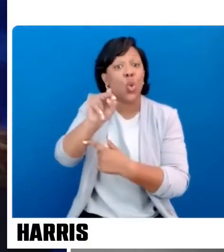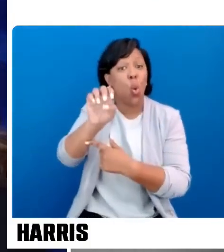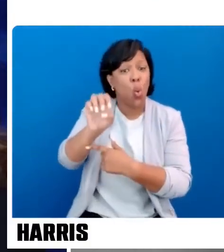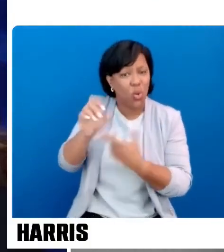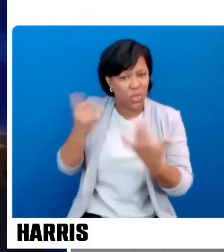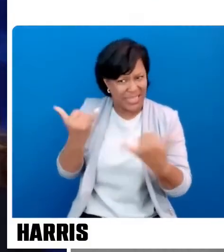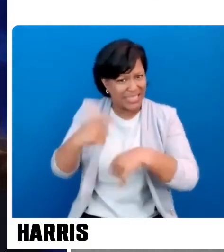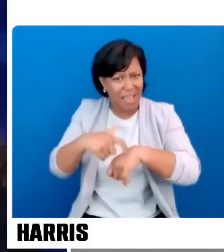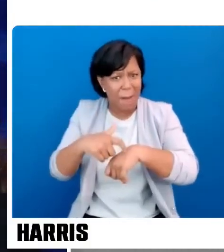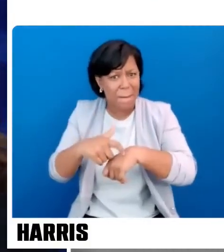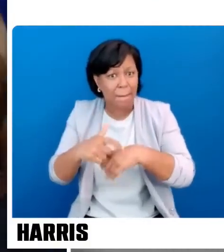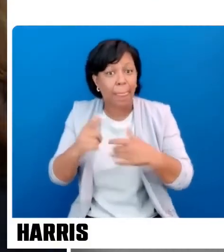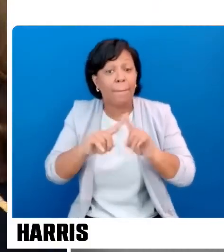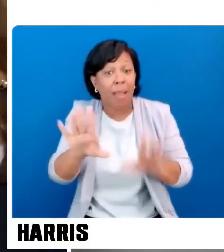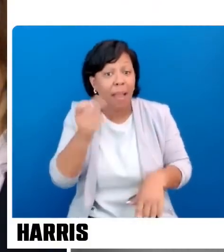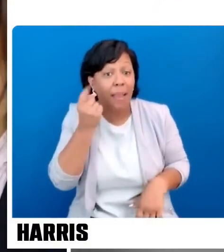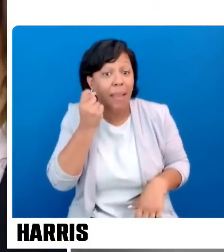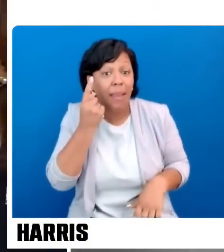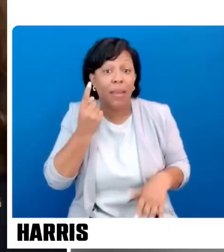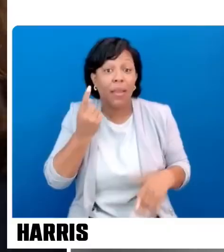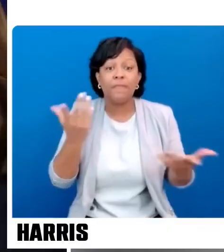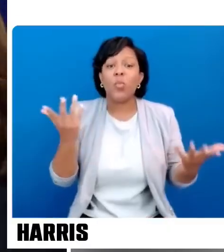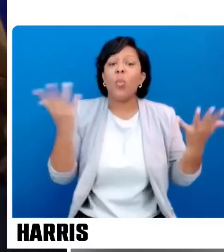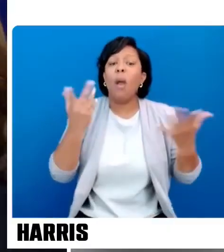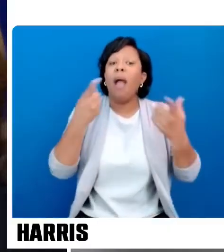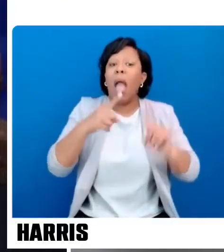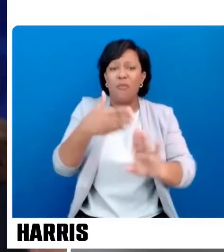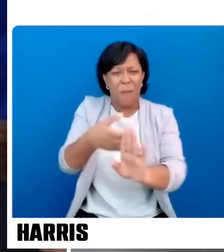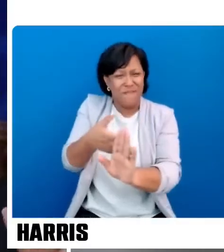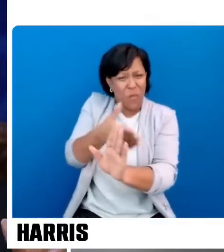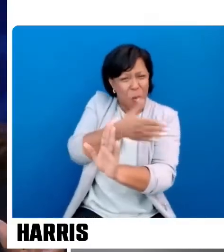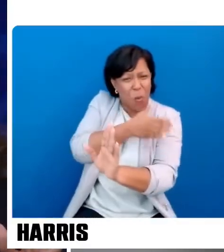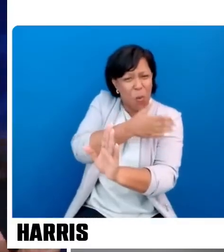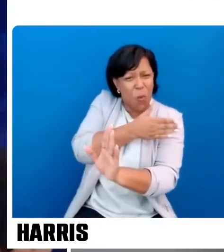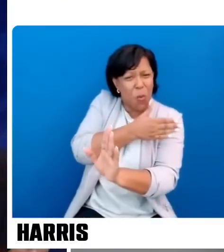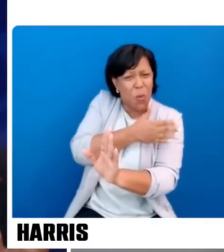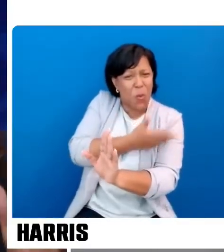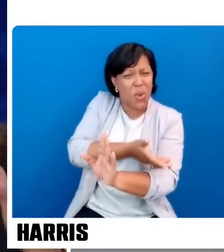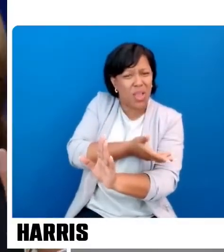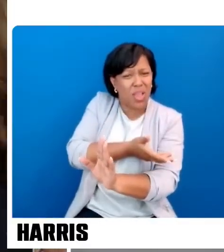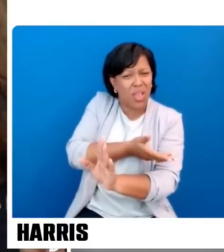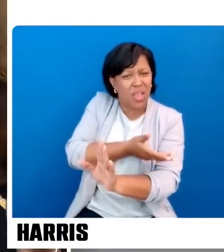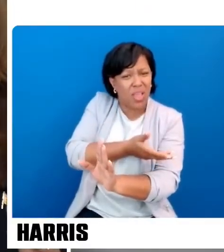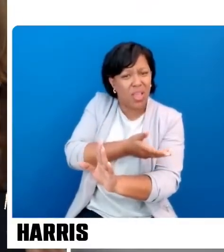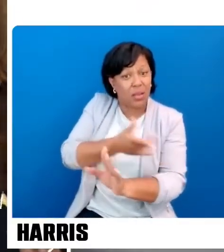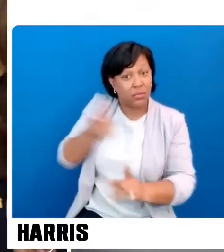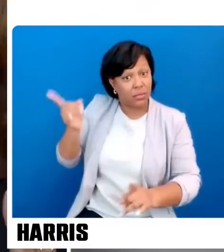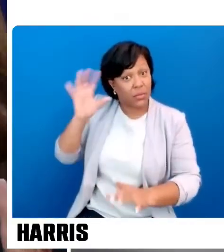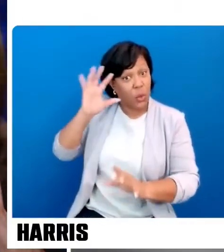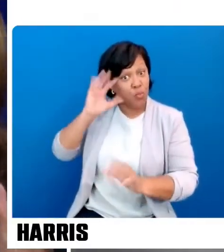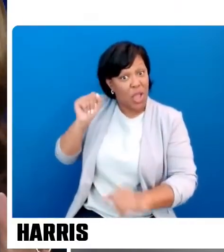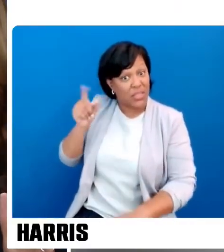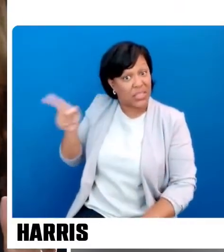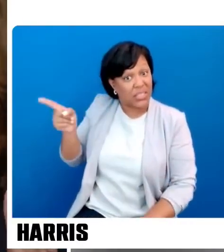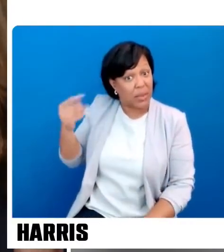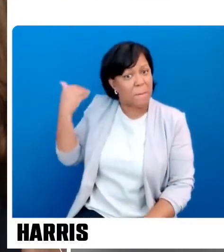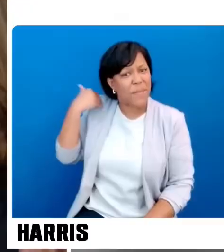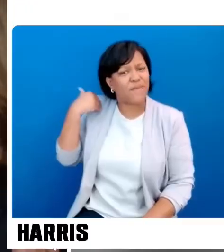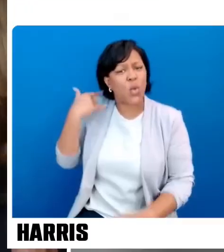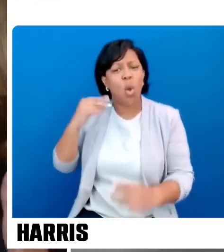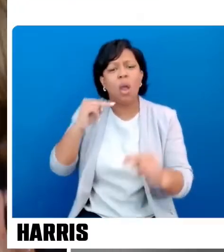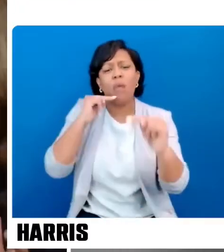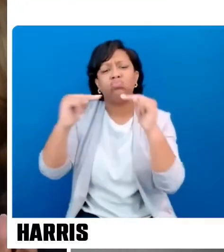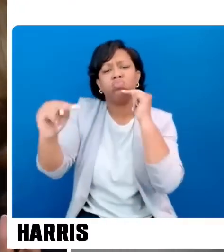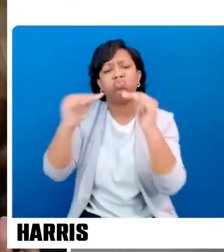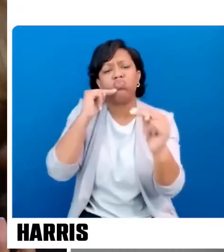to where we are. Donald Trump, when he was president, negotiated one of the weakest deals you can imagine. He